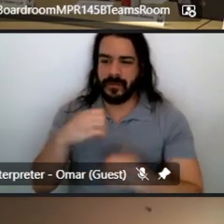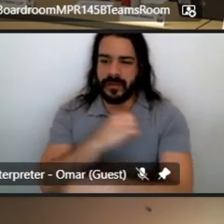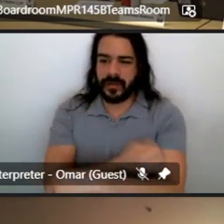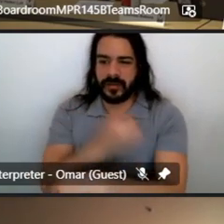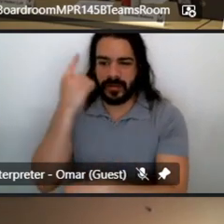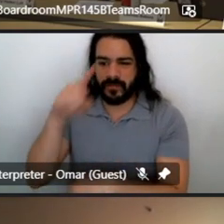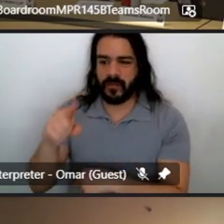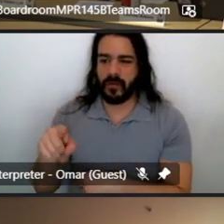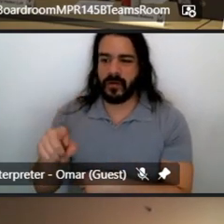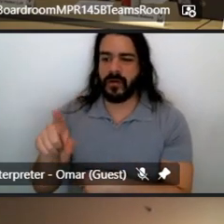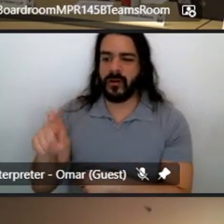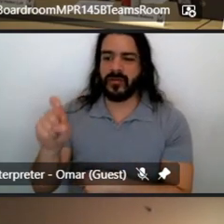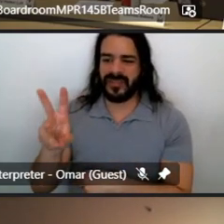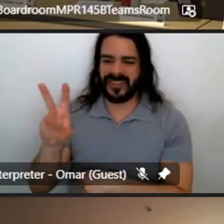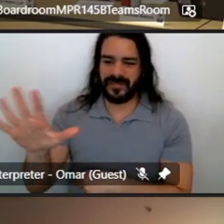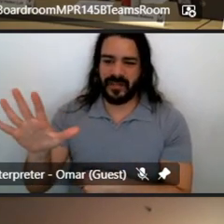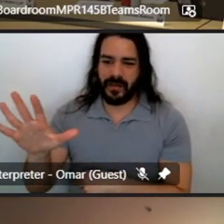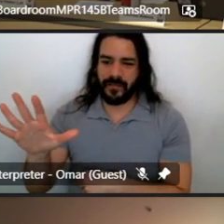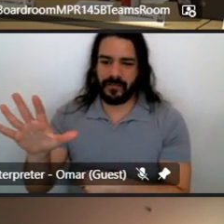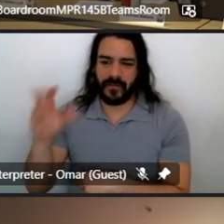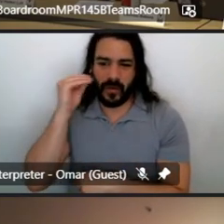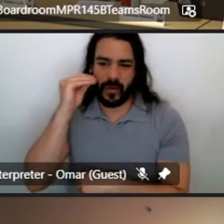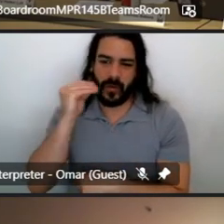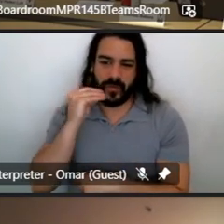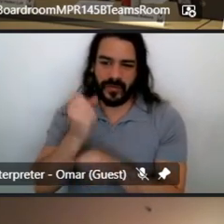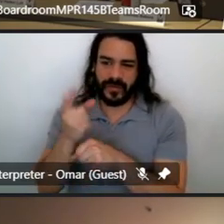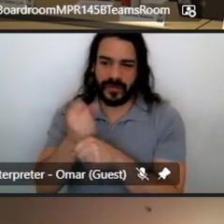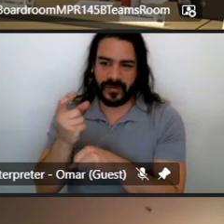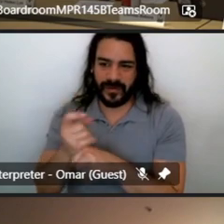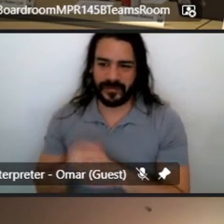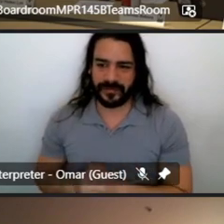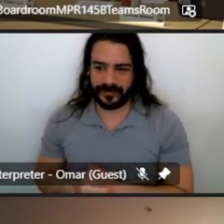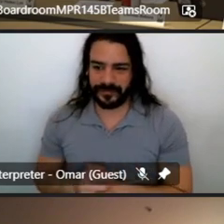that needed to power about 165 homes for a year.